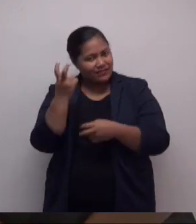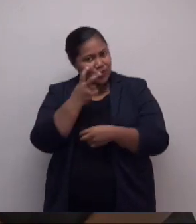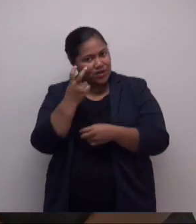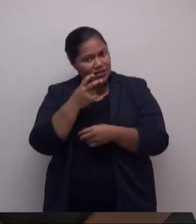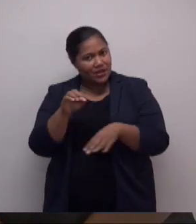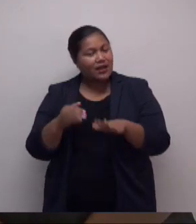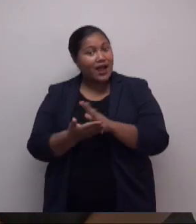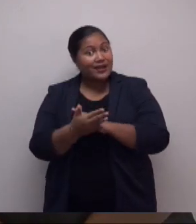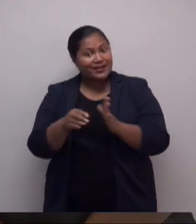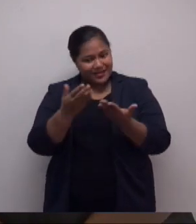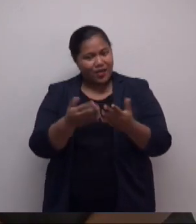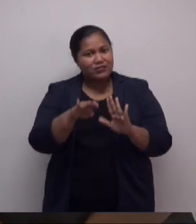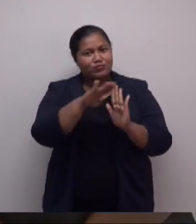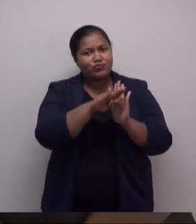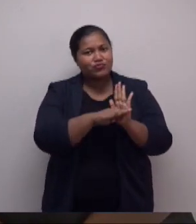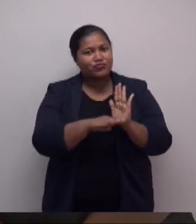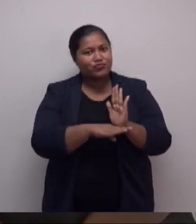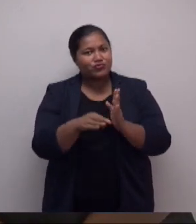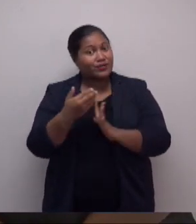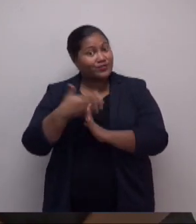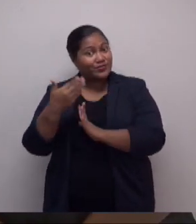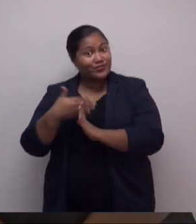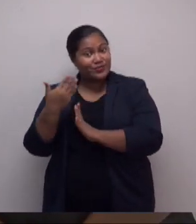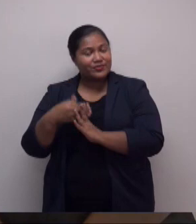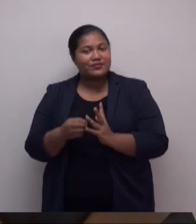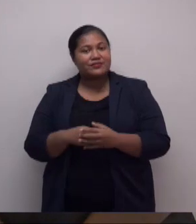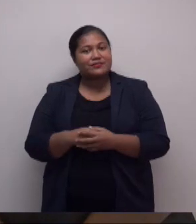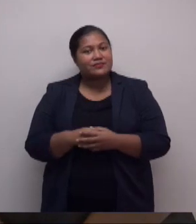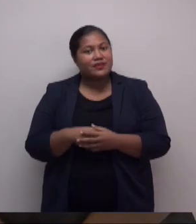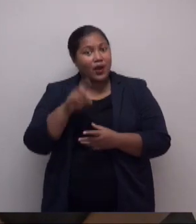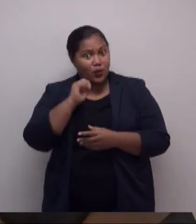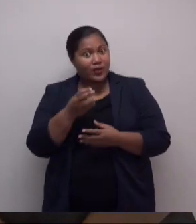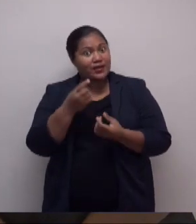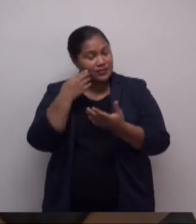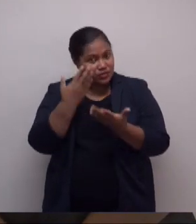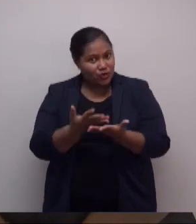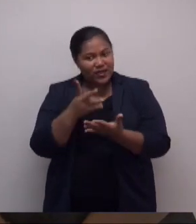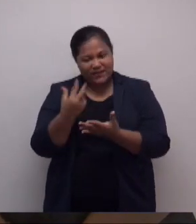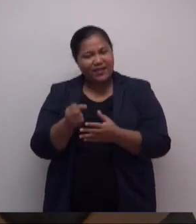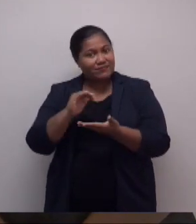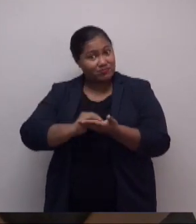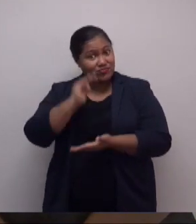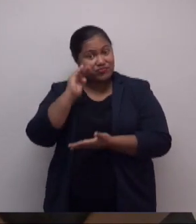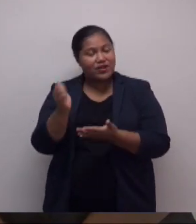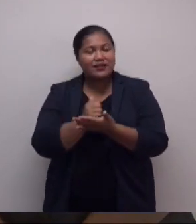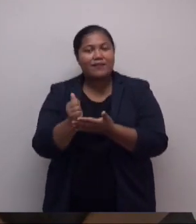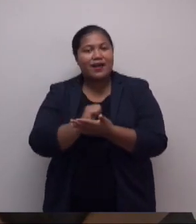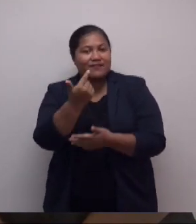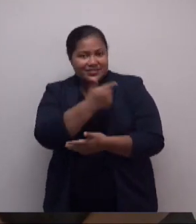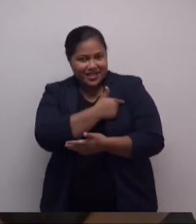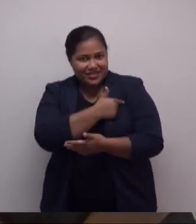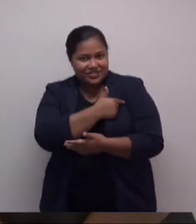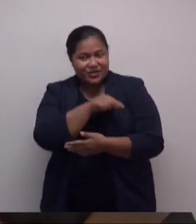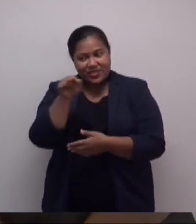the current protocols, and easing of restrictions will be implemented once there are increased rates of vaccination. So